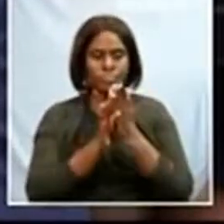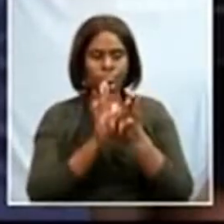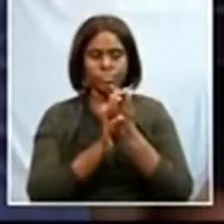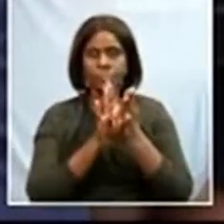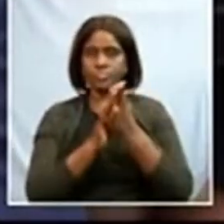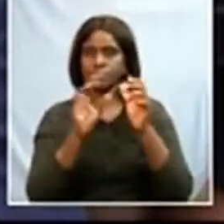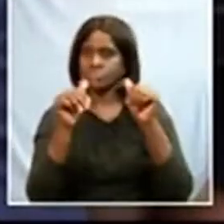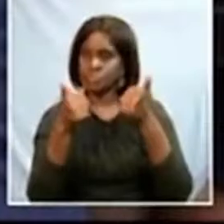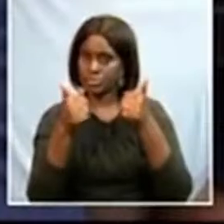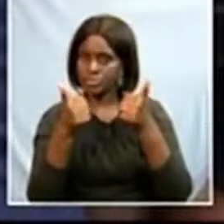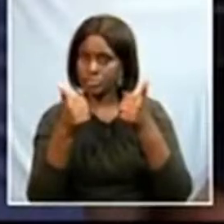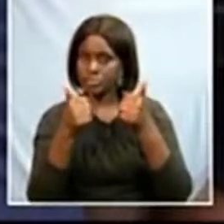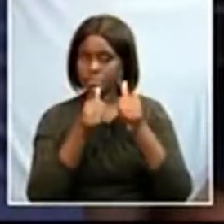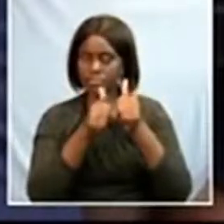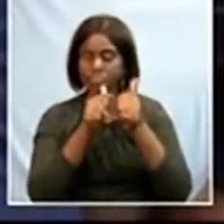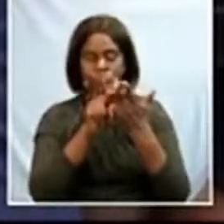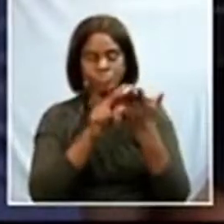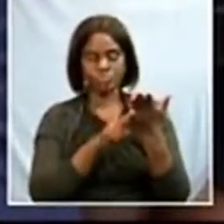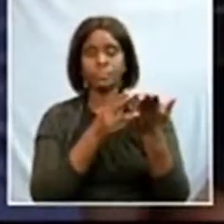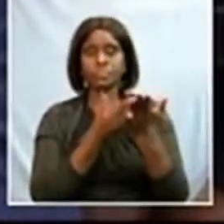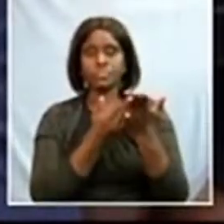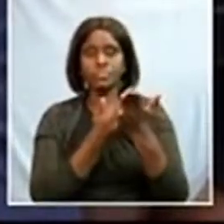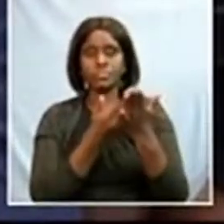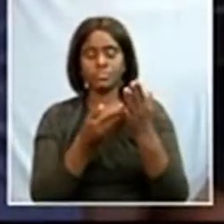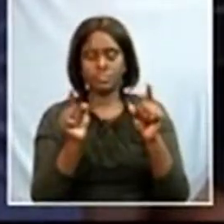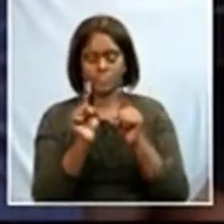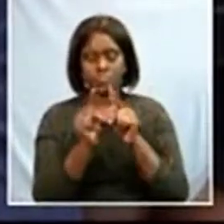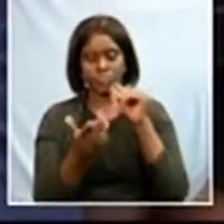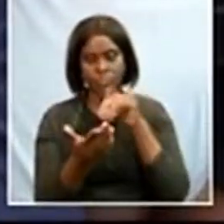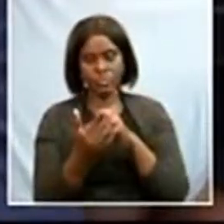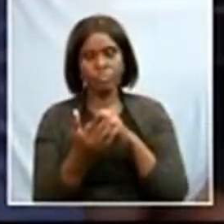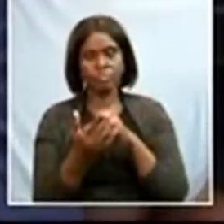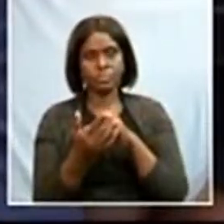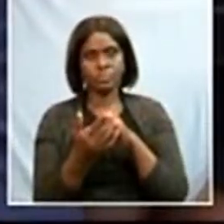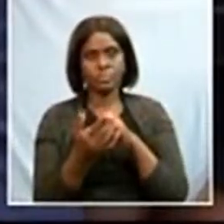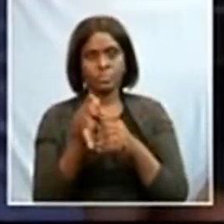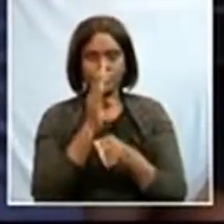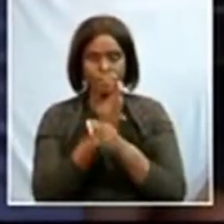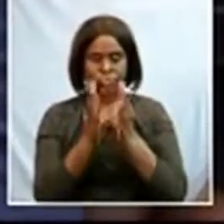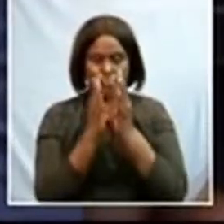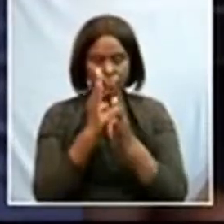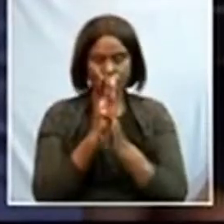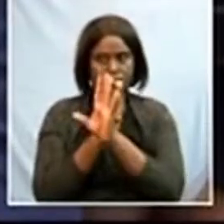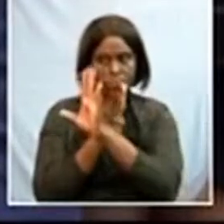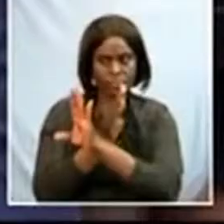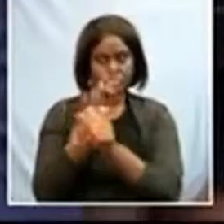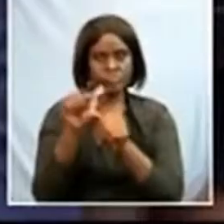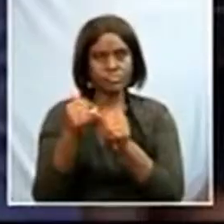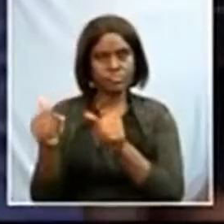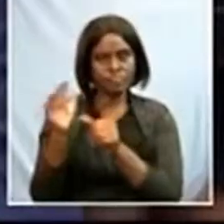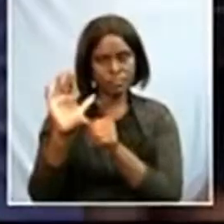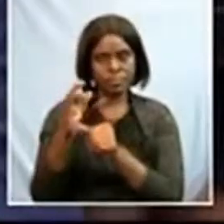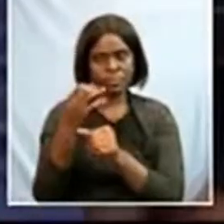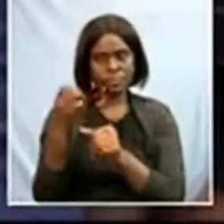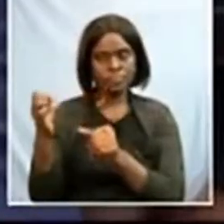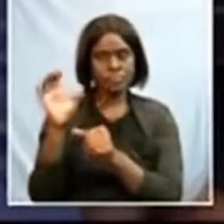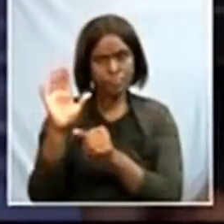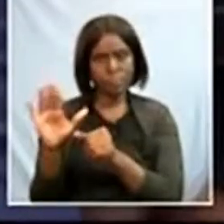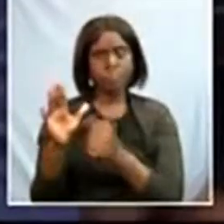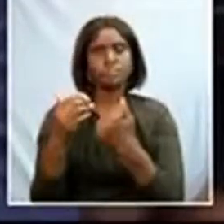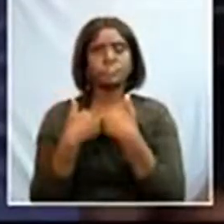okay according to our report, and the infrastructure was there, everything, the equipment they